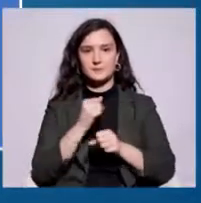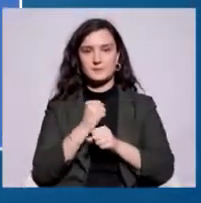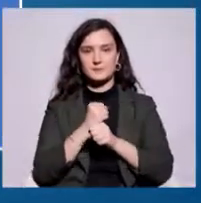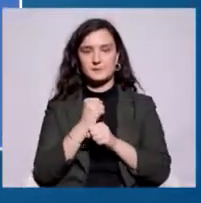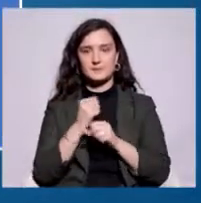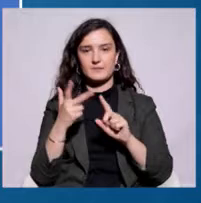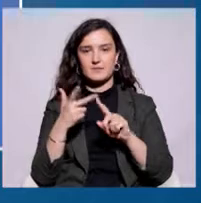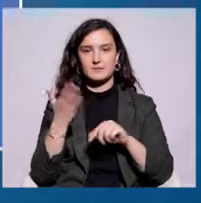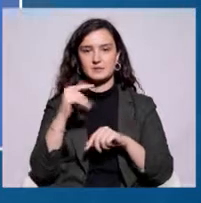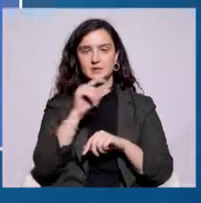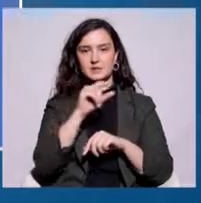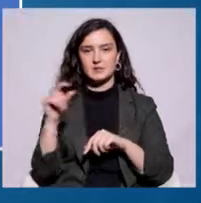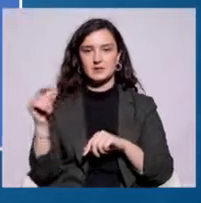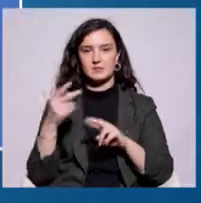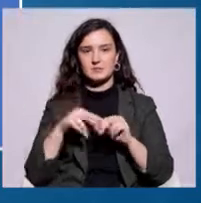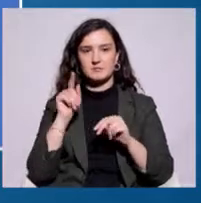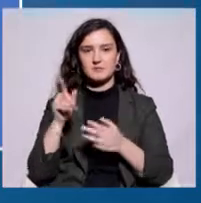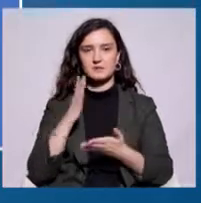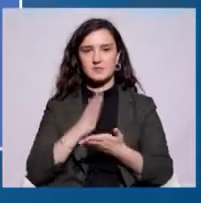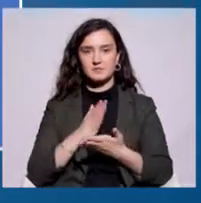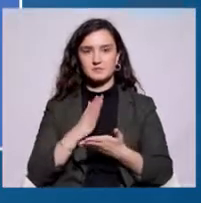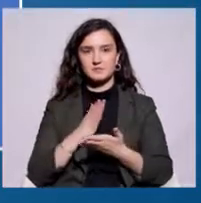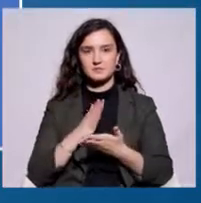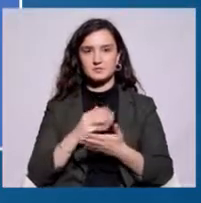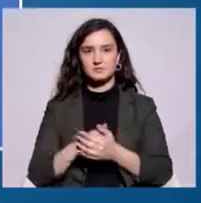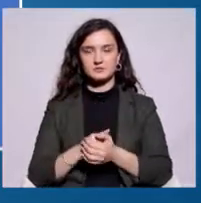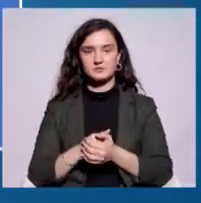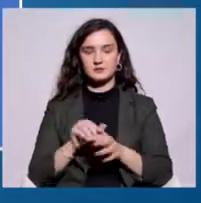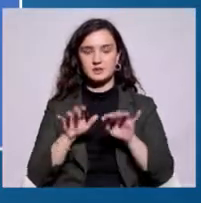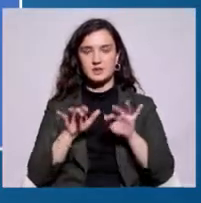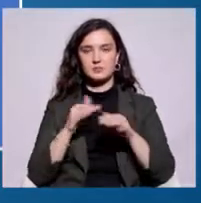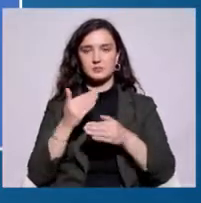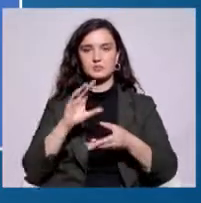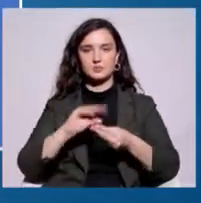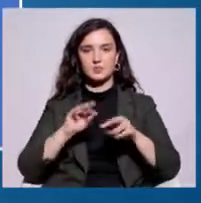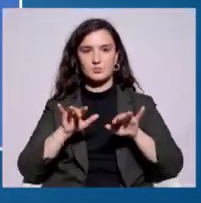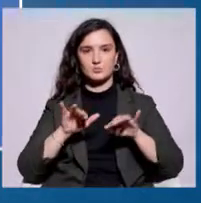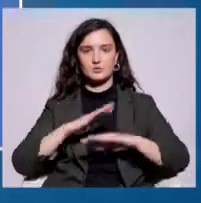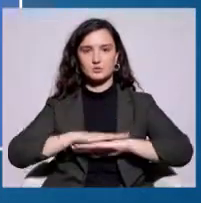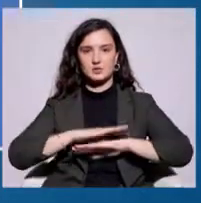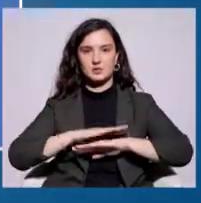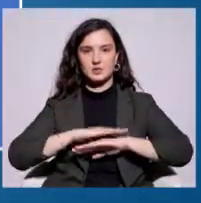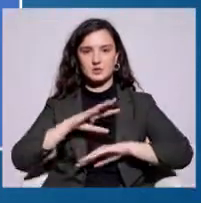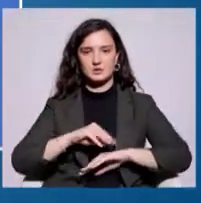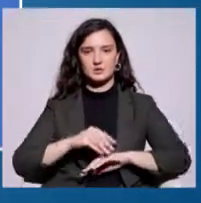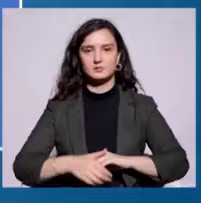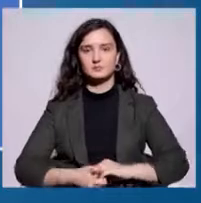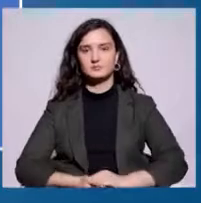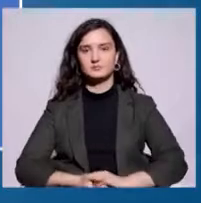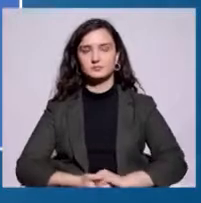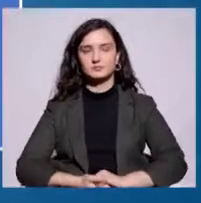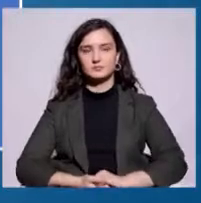the third sentence. He has a keyboard with his computer on the